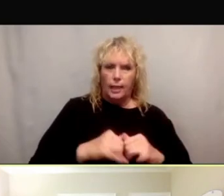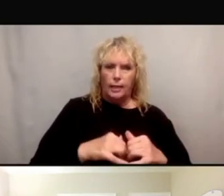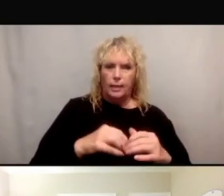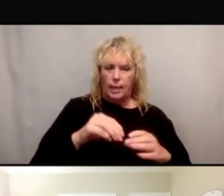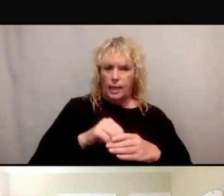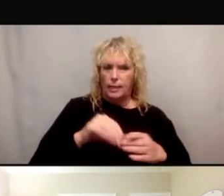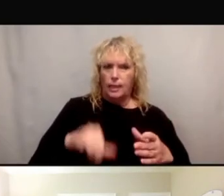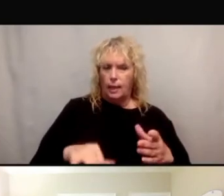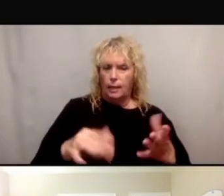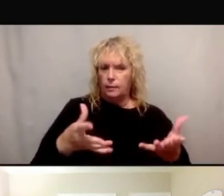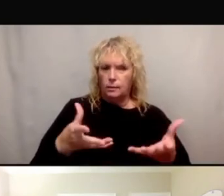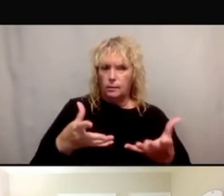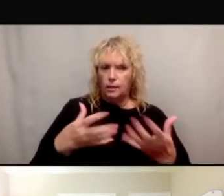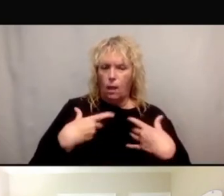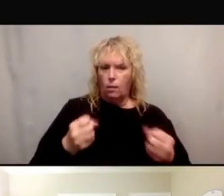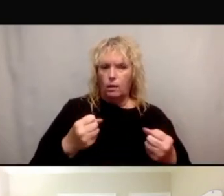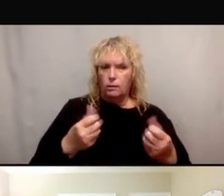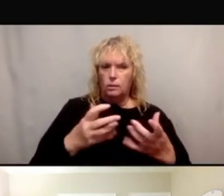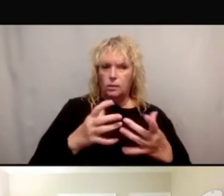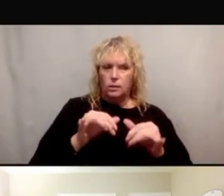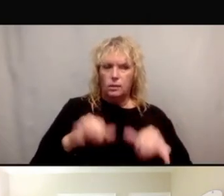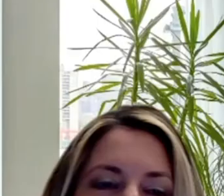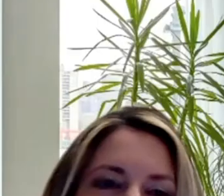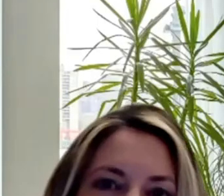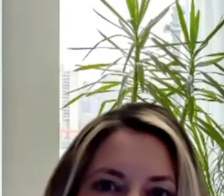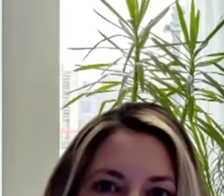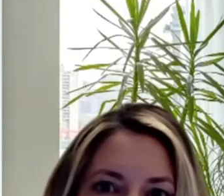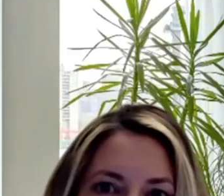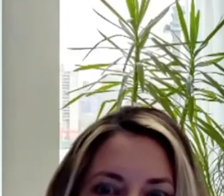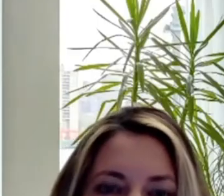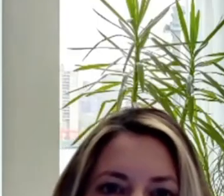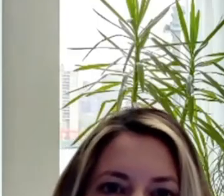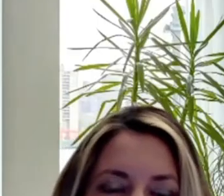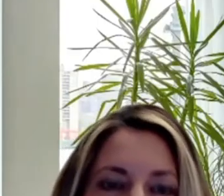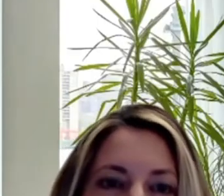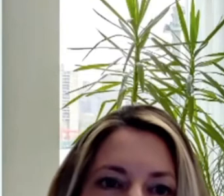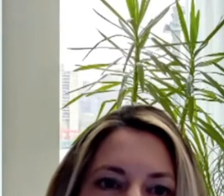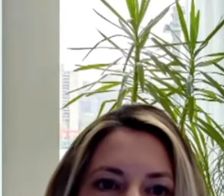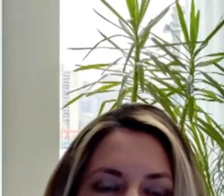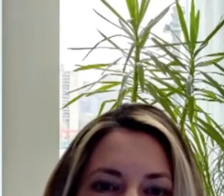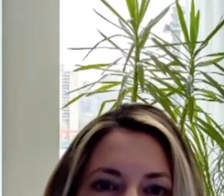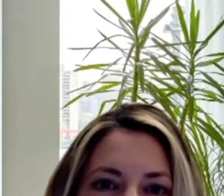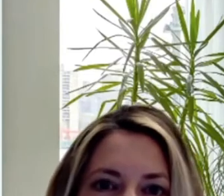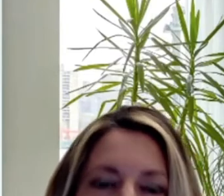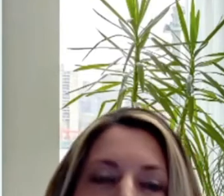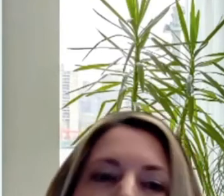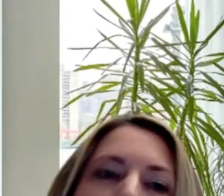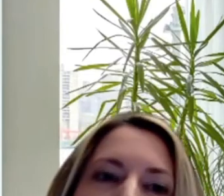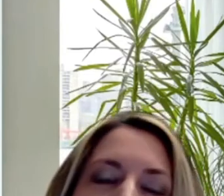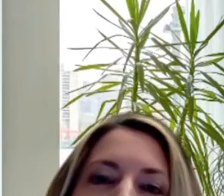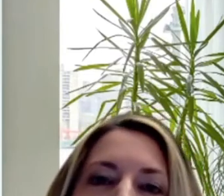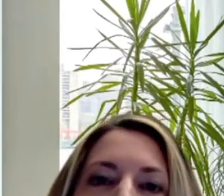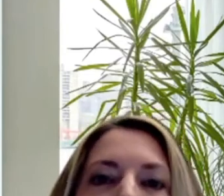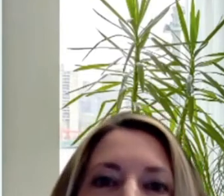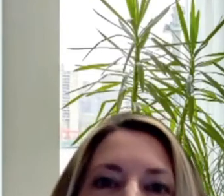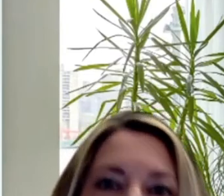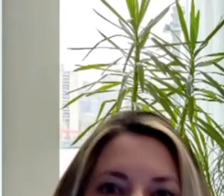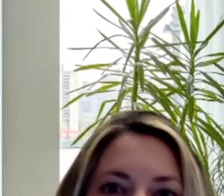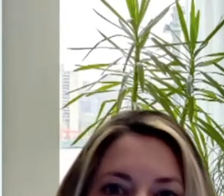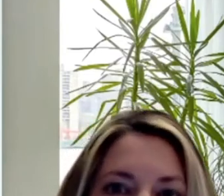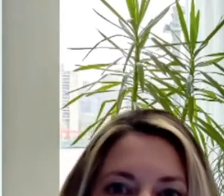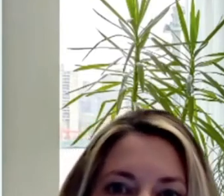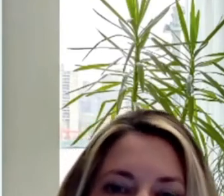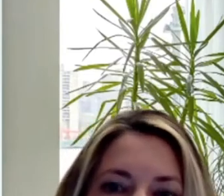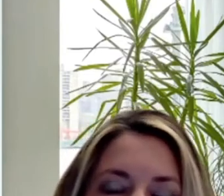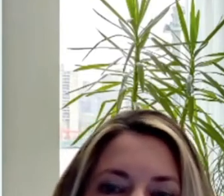Yeah. So generally speaking, members of traditionally underrepresented populations disproportionately have